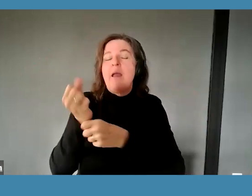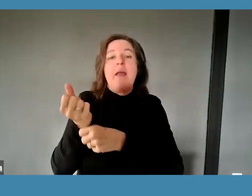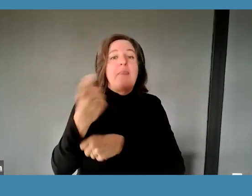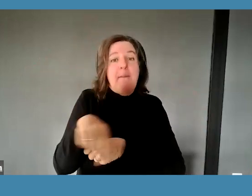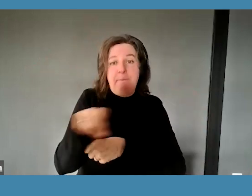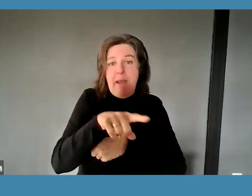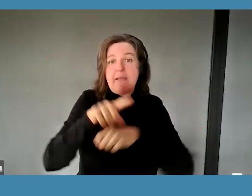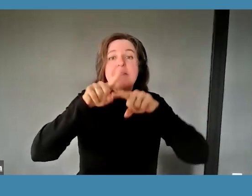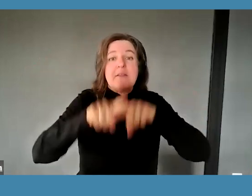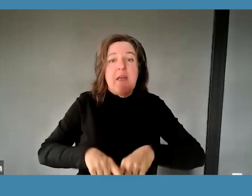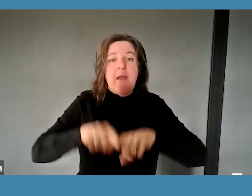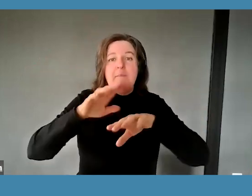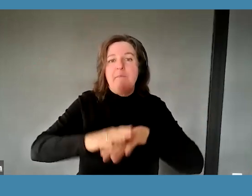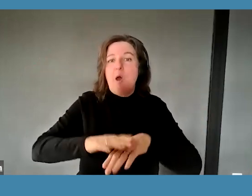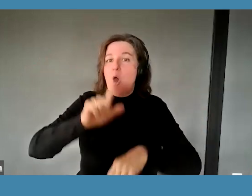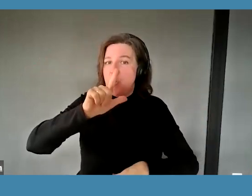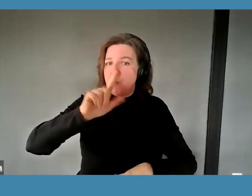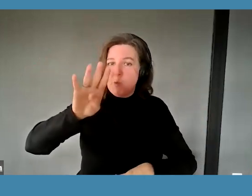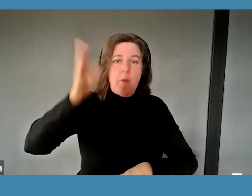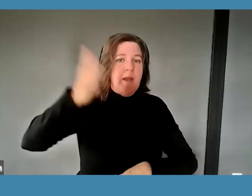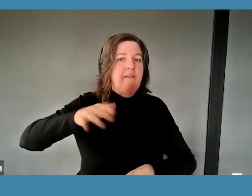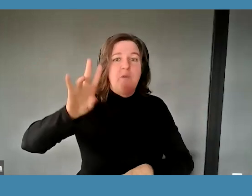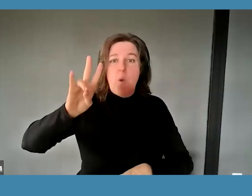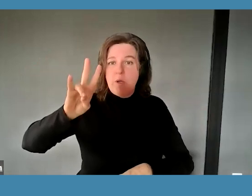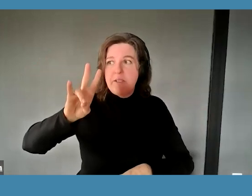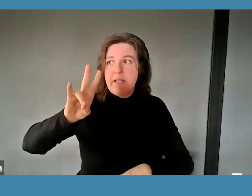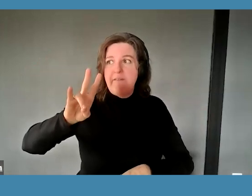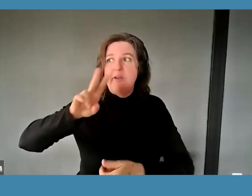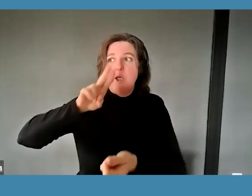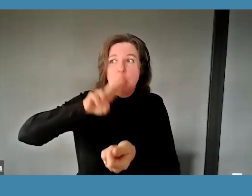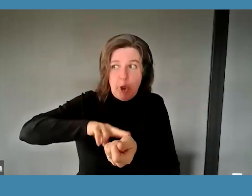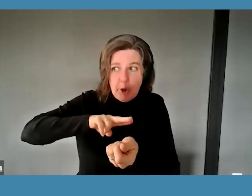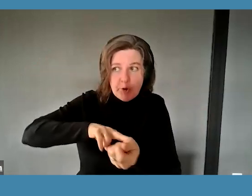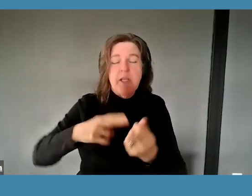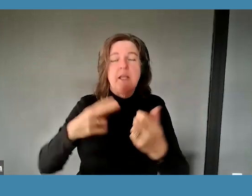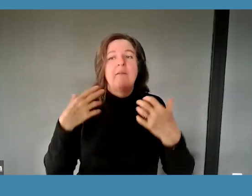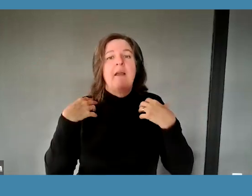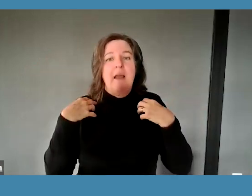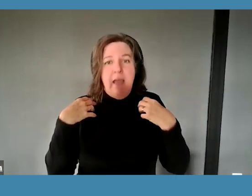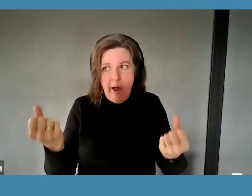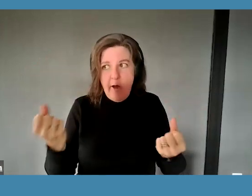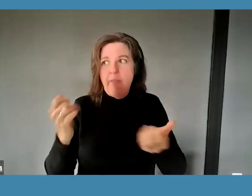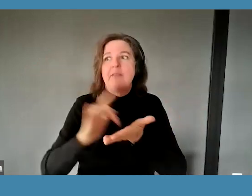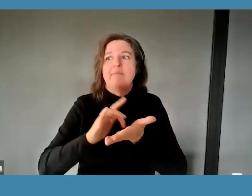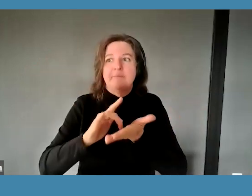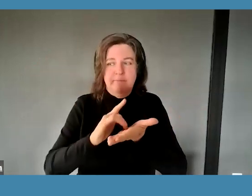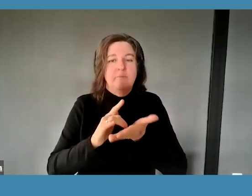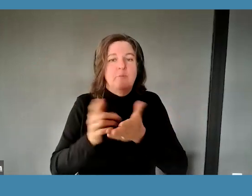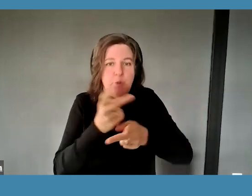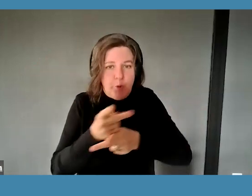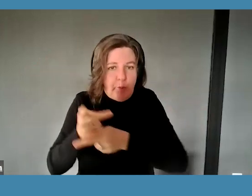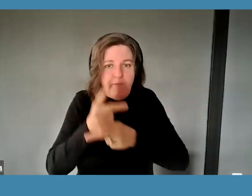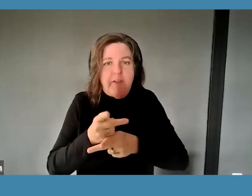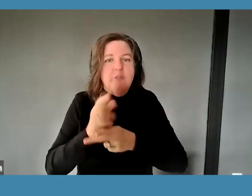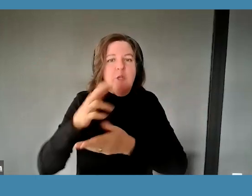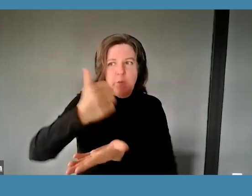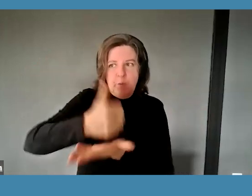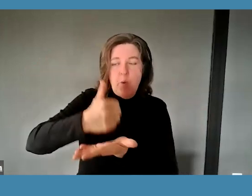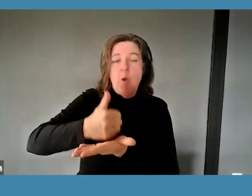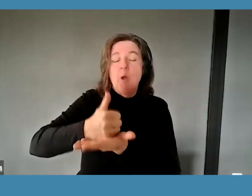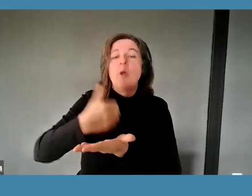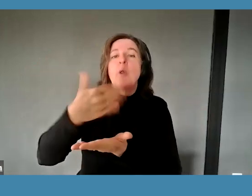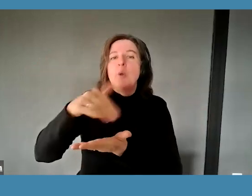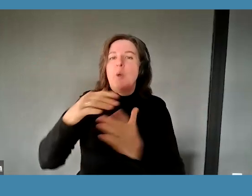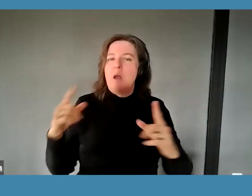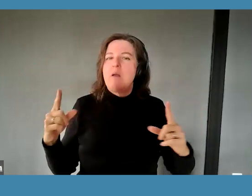24/7 medical, nursing, or health supervision or intervention. So these are our very medically complex young people.